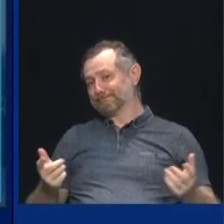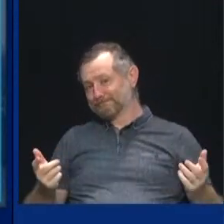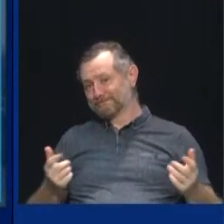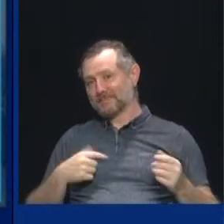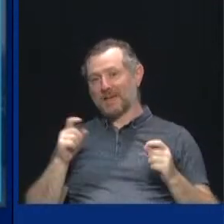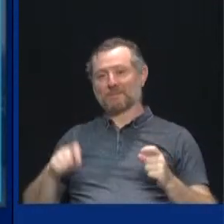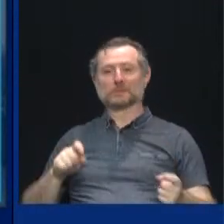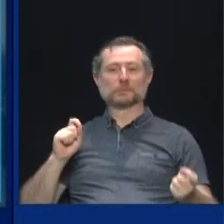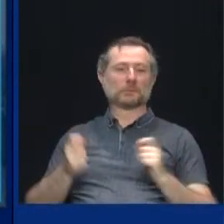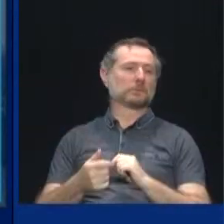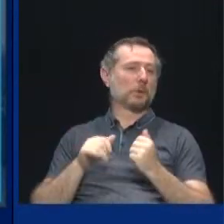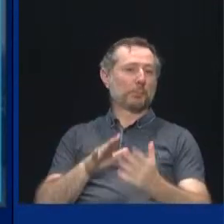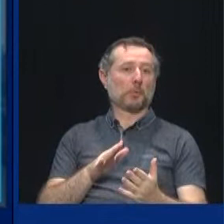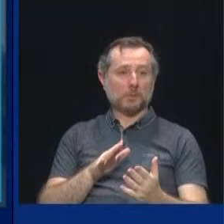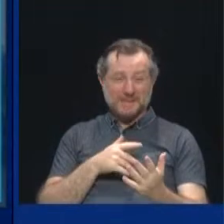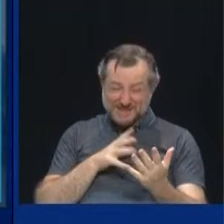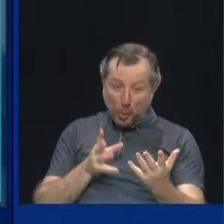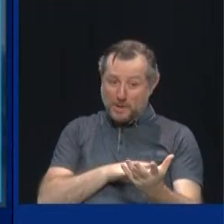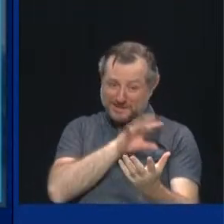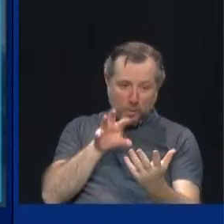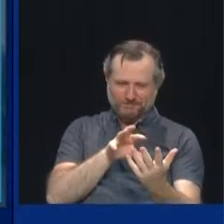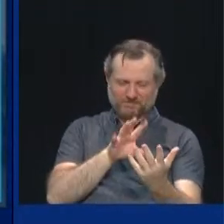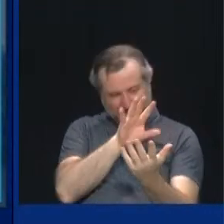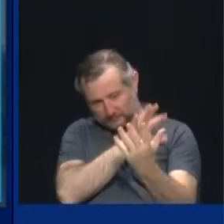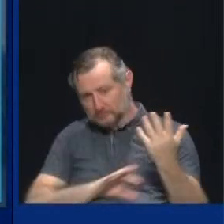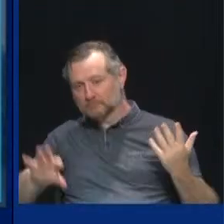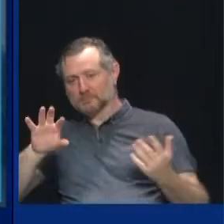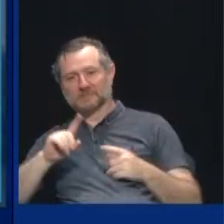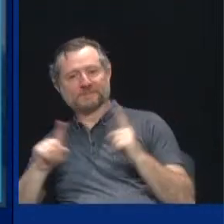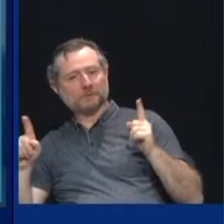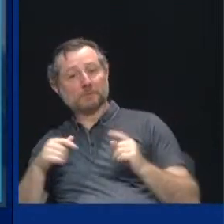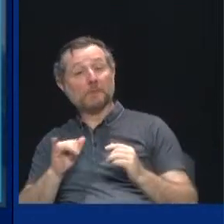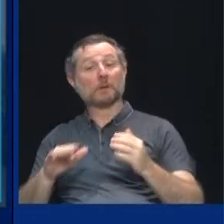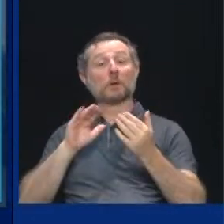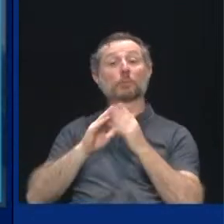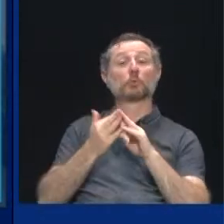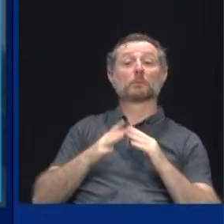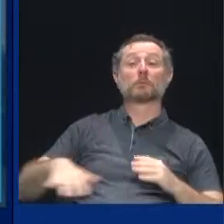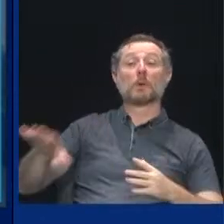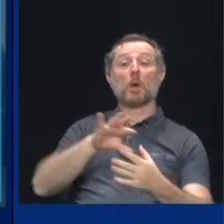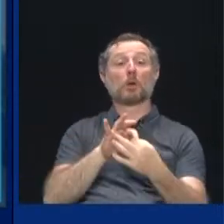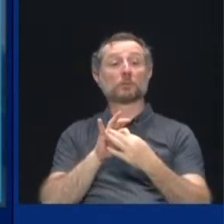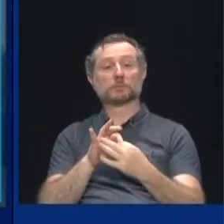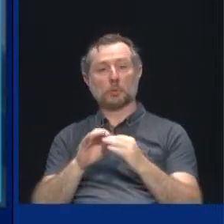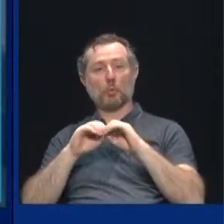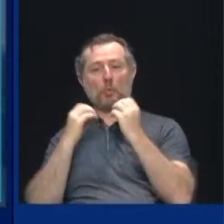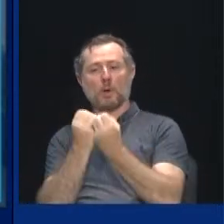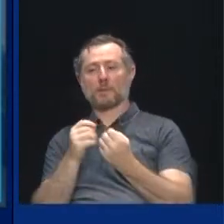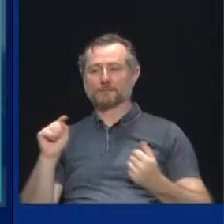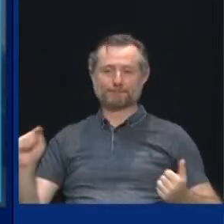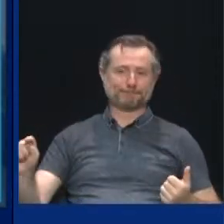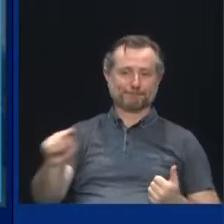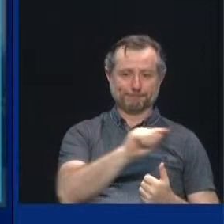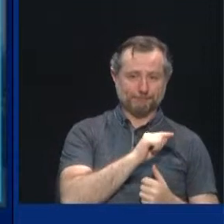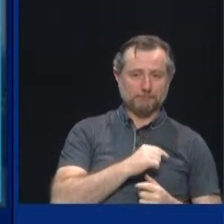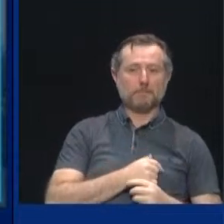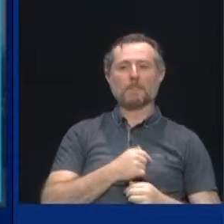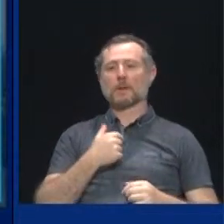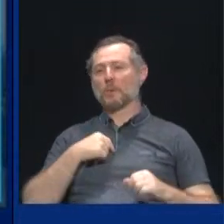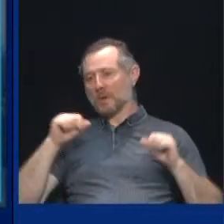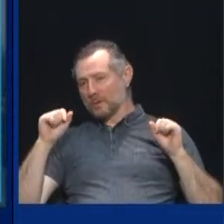has to be community-based organizations who can have conversations in the